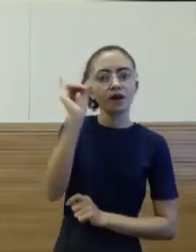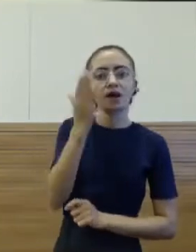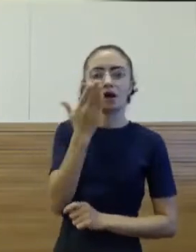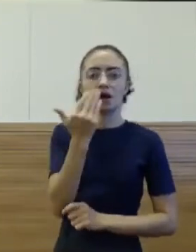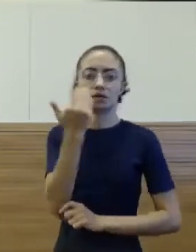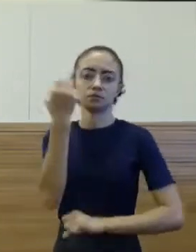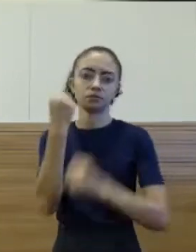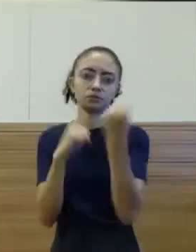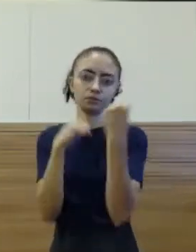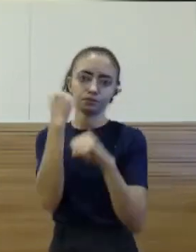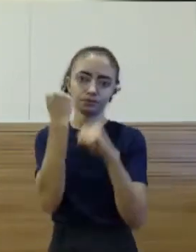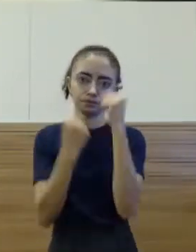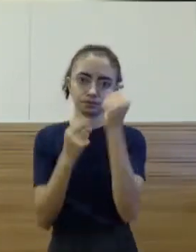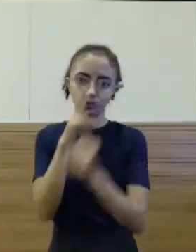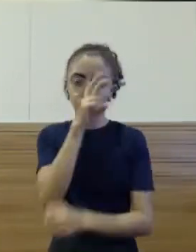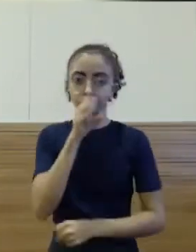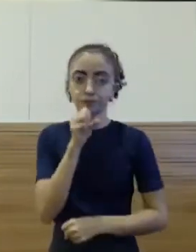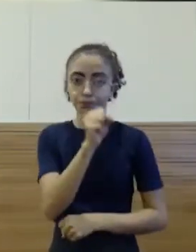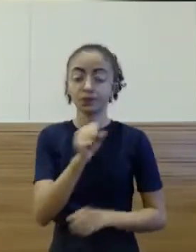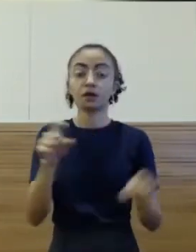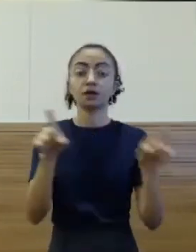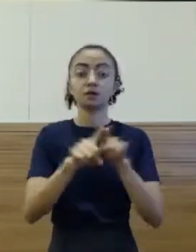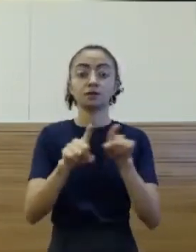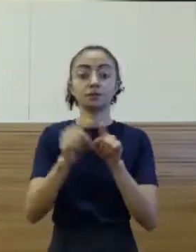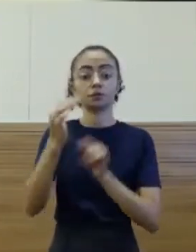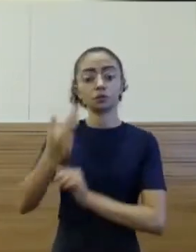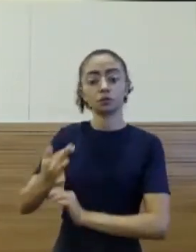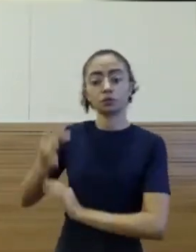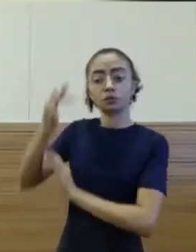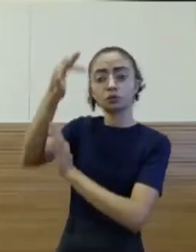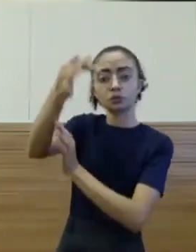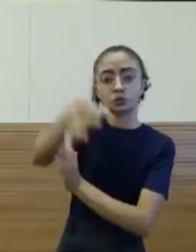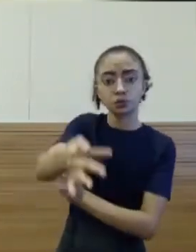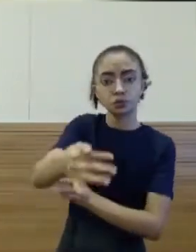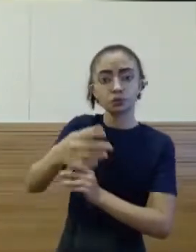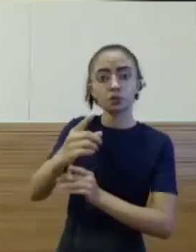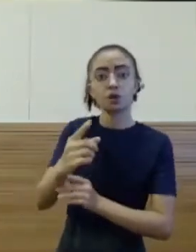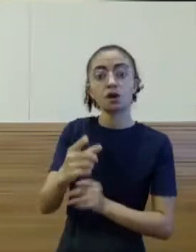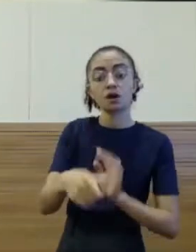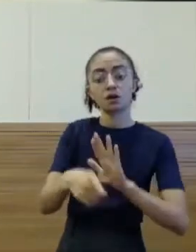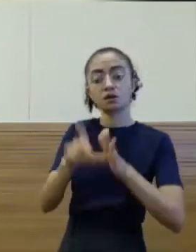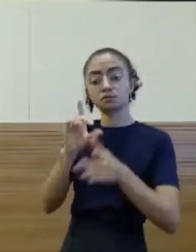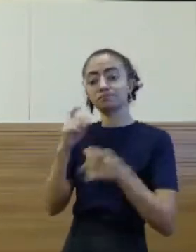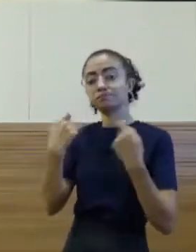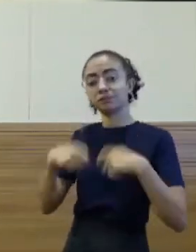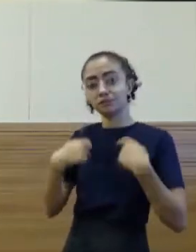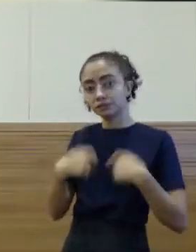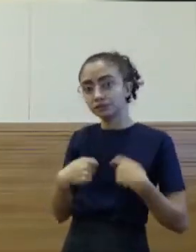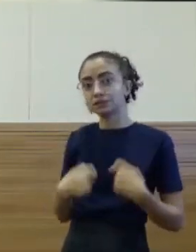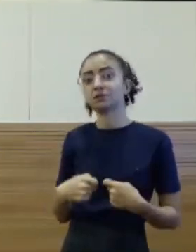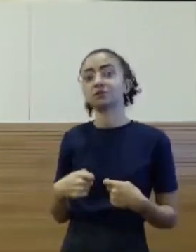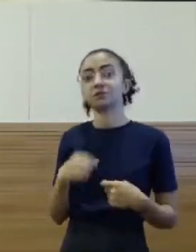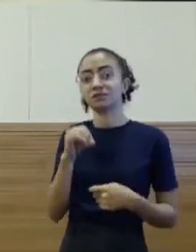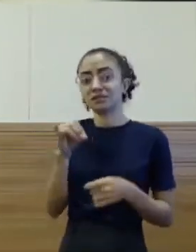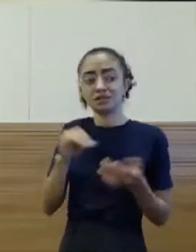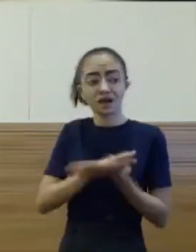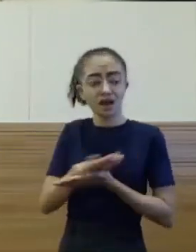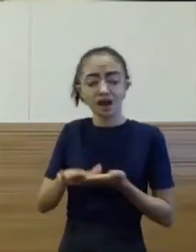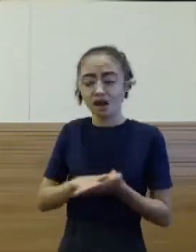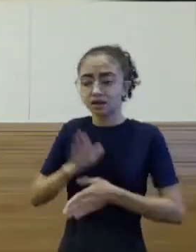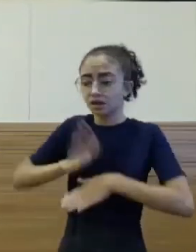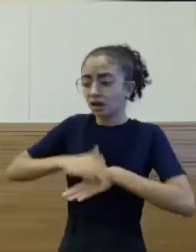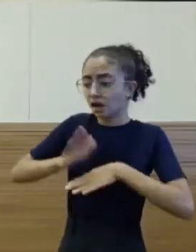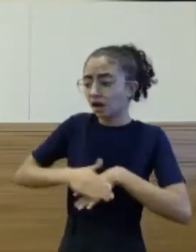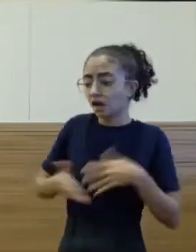standard. And at the same time, we have projections for Brazil that if nothing is done in the near